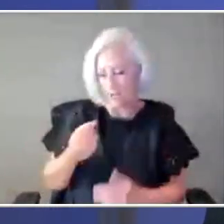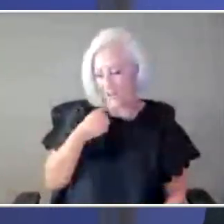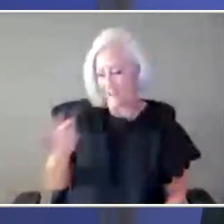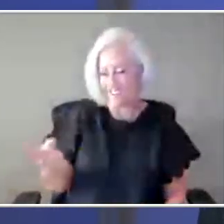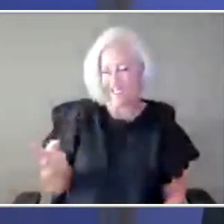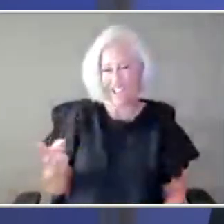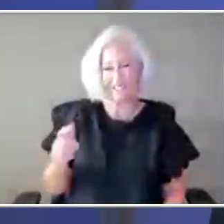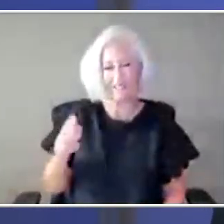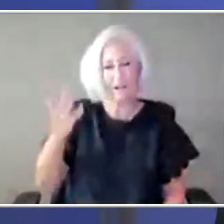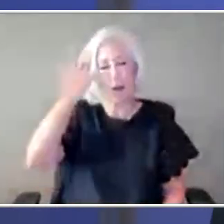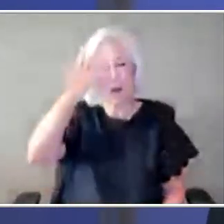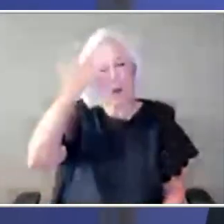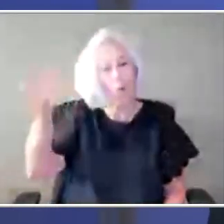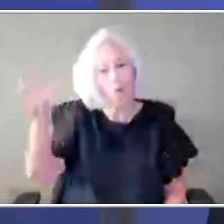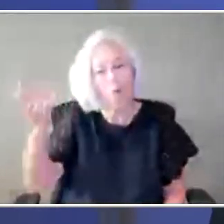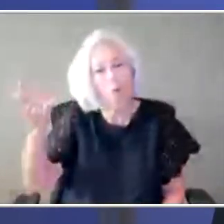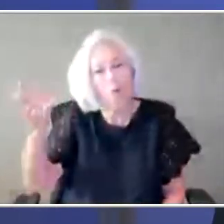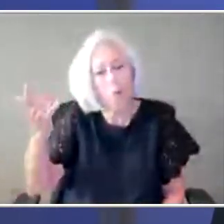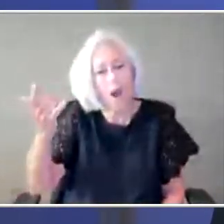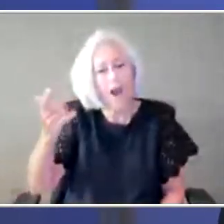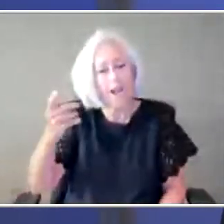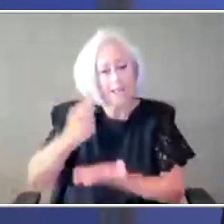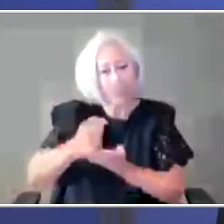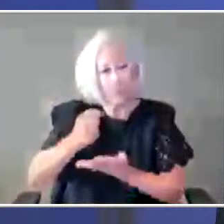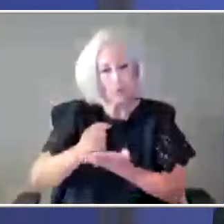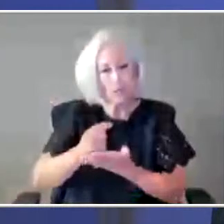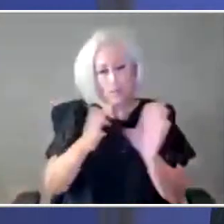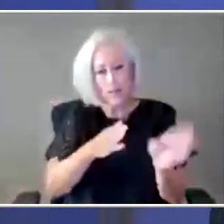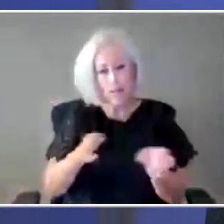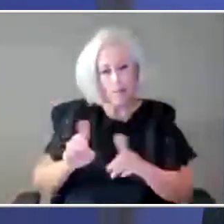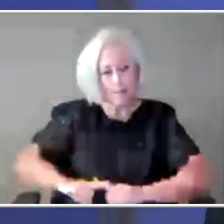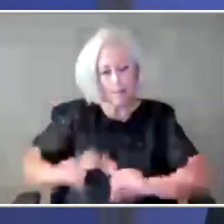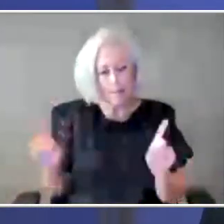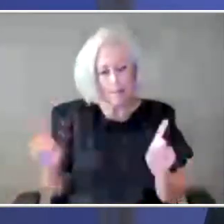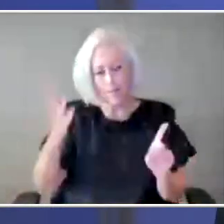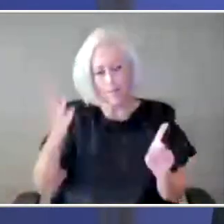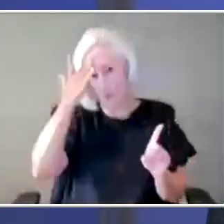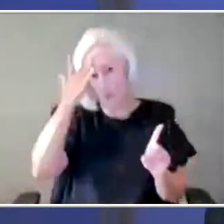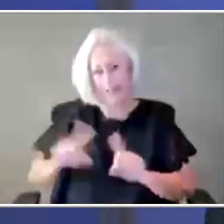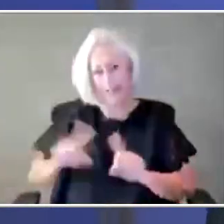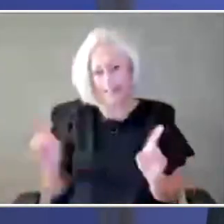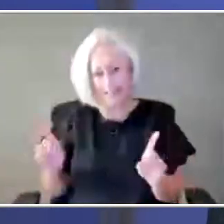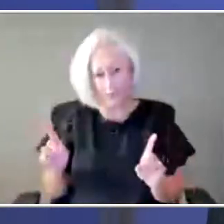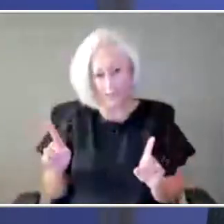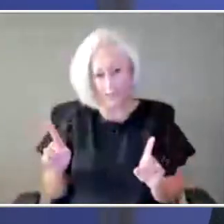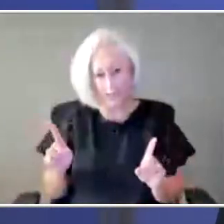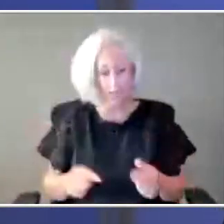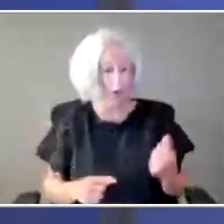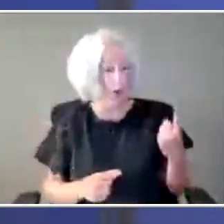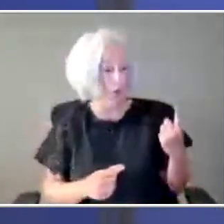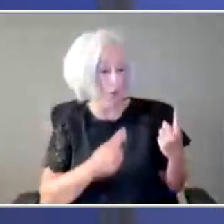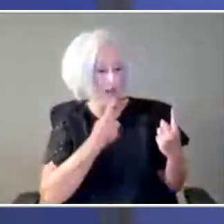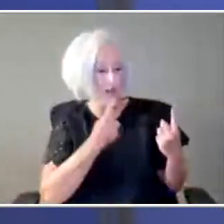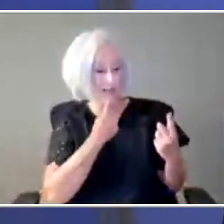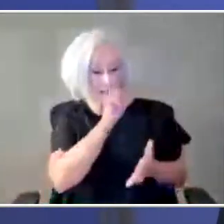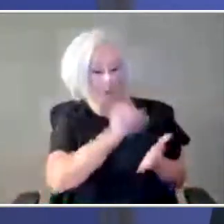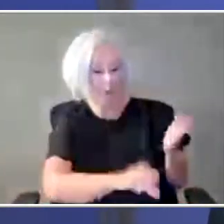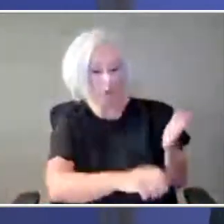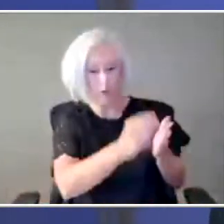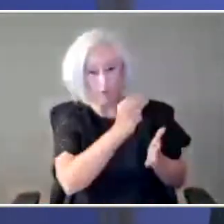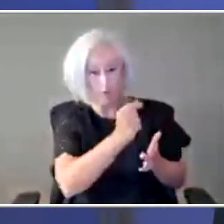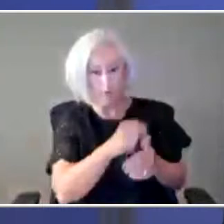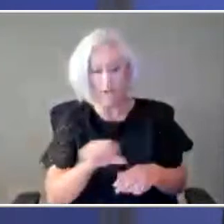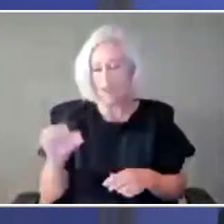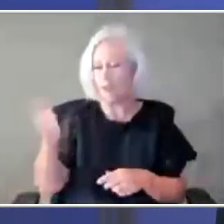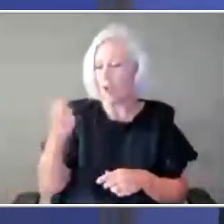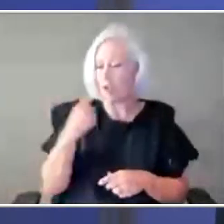is the treatment plan so different, right? Why are they different, right? Meaning one said surgery right off the bat, and one said, hey, we're going to do